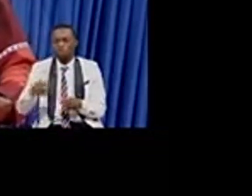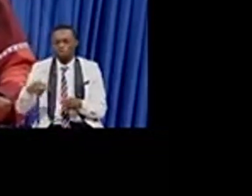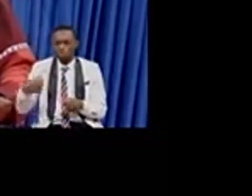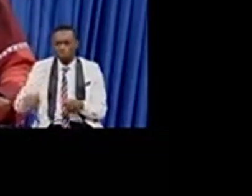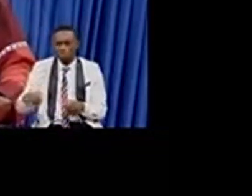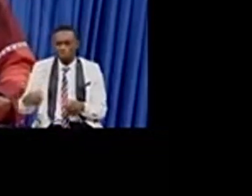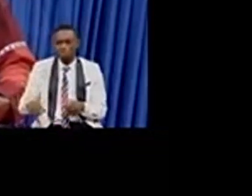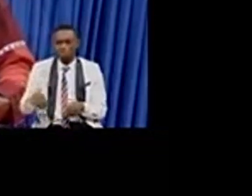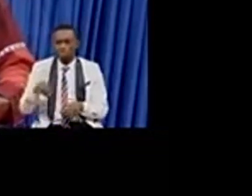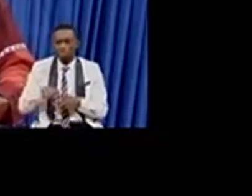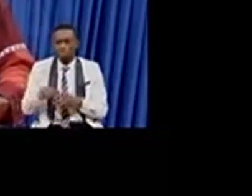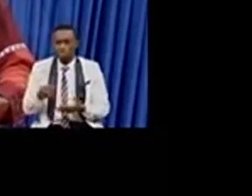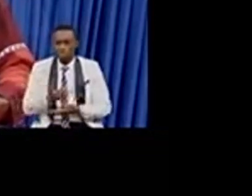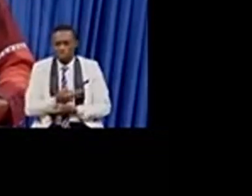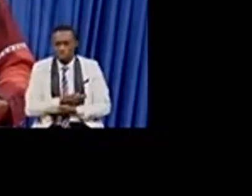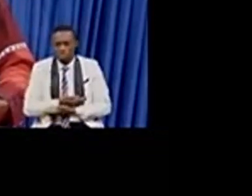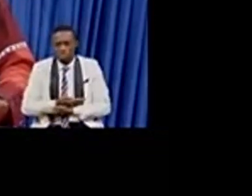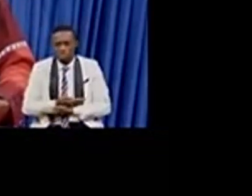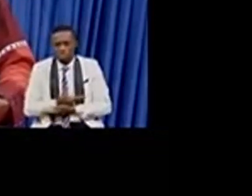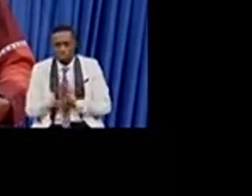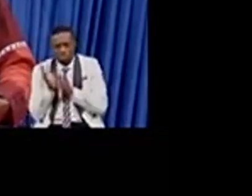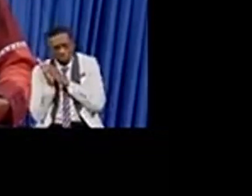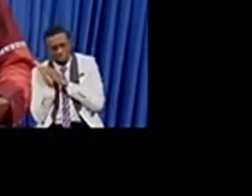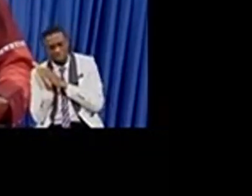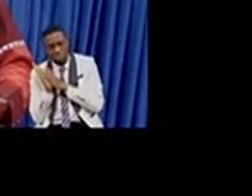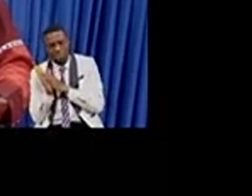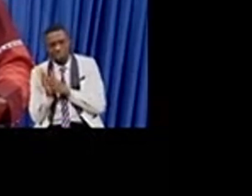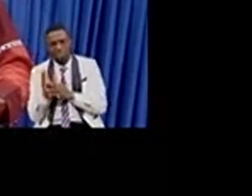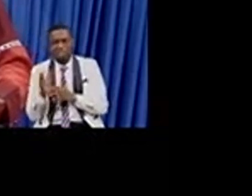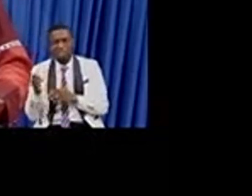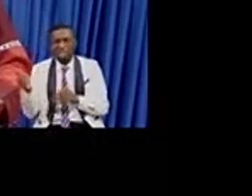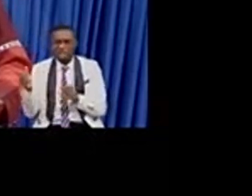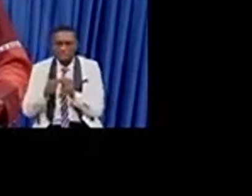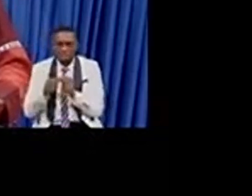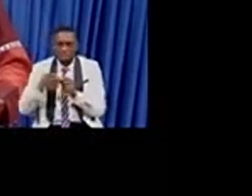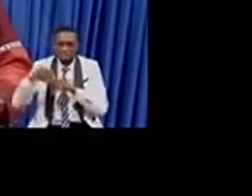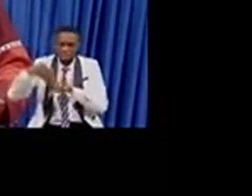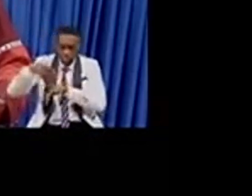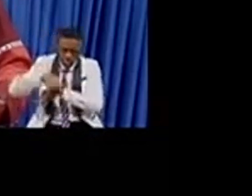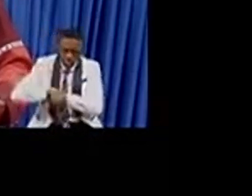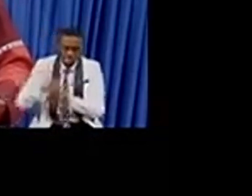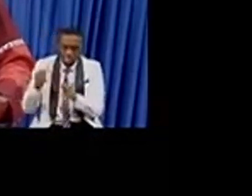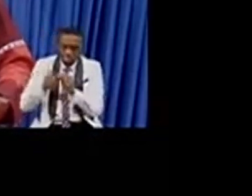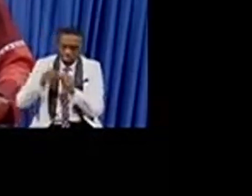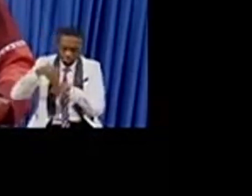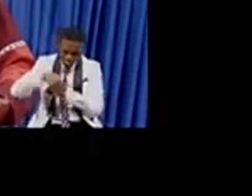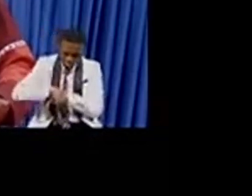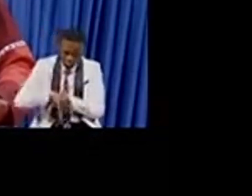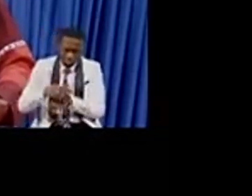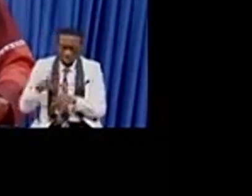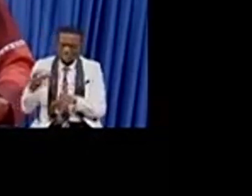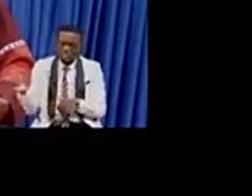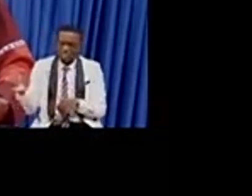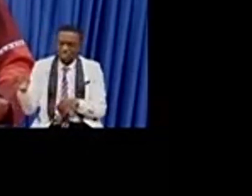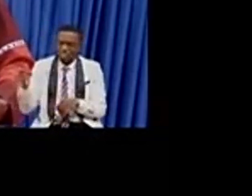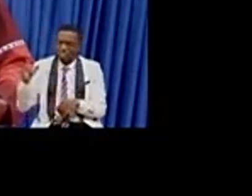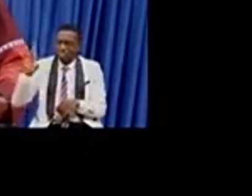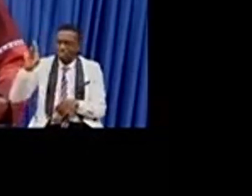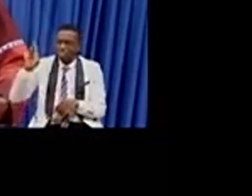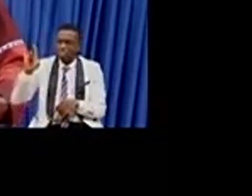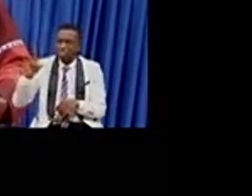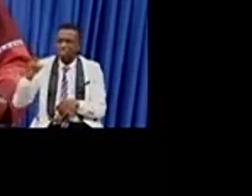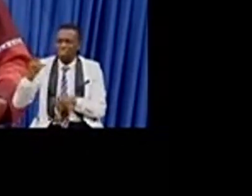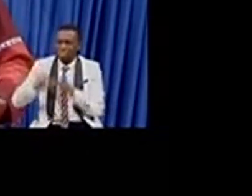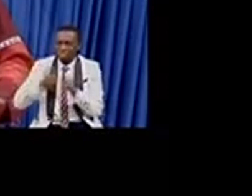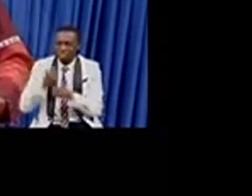as we are coming to this GCK, we have done everything possible, no solution. We prayed as a family that